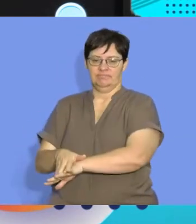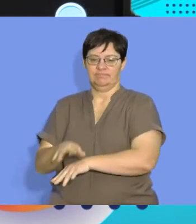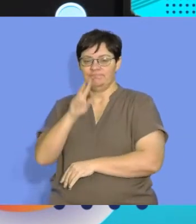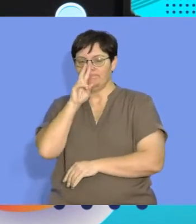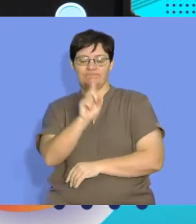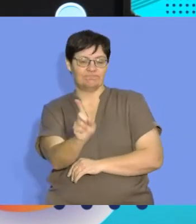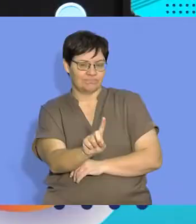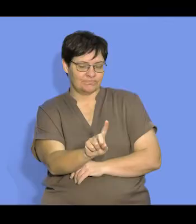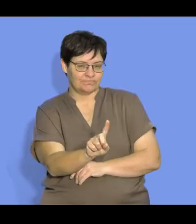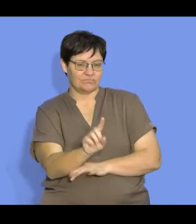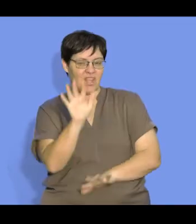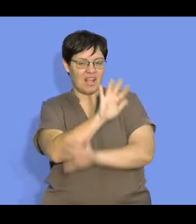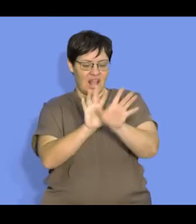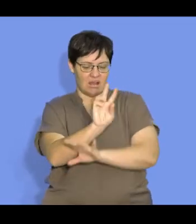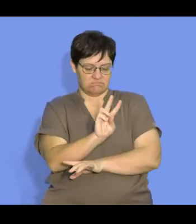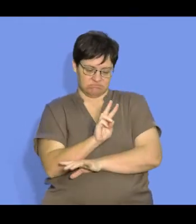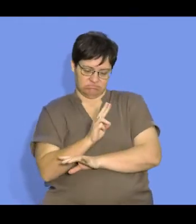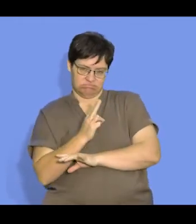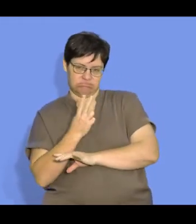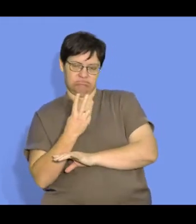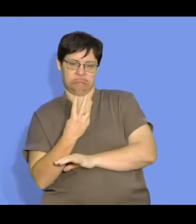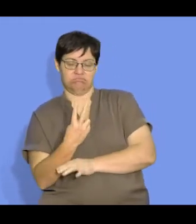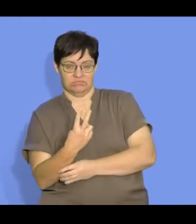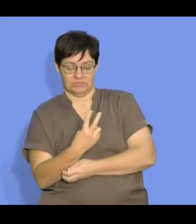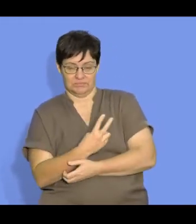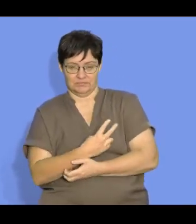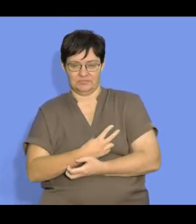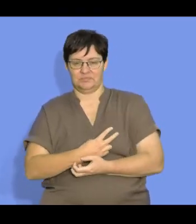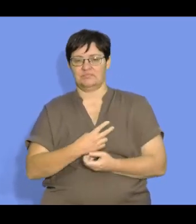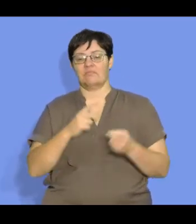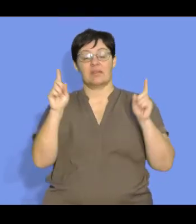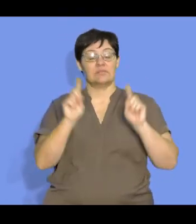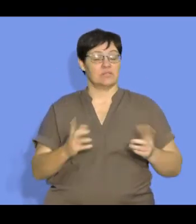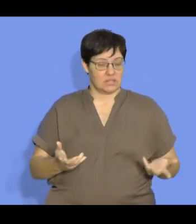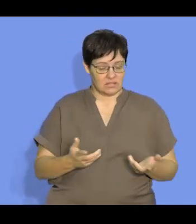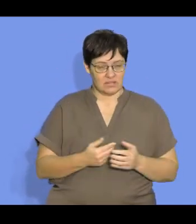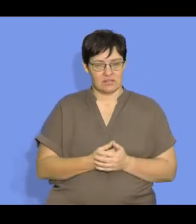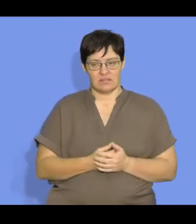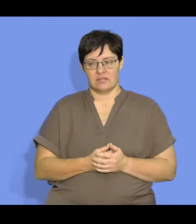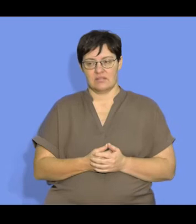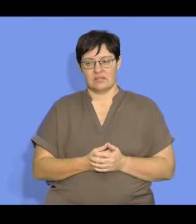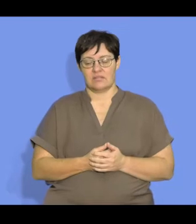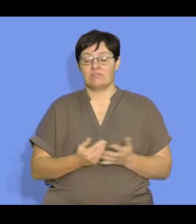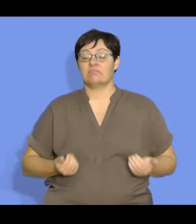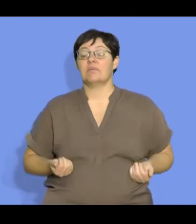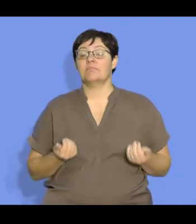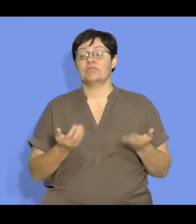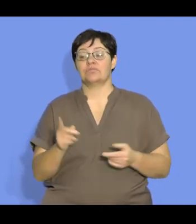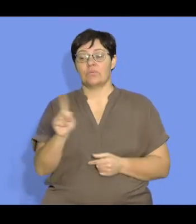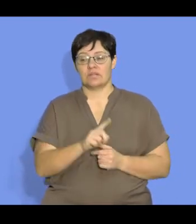to look at the color change that we get, especially when we